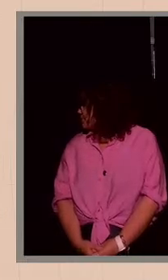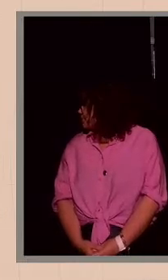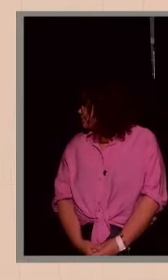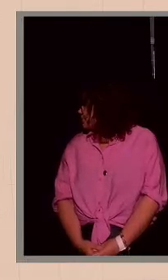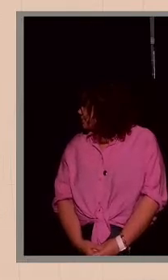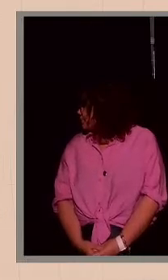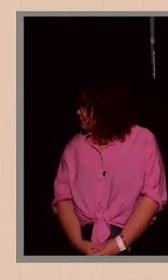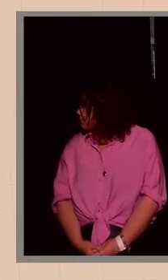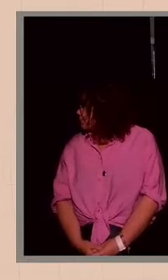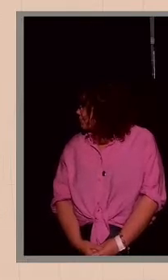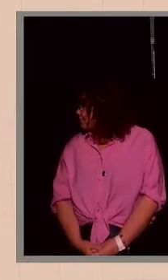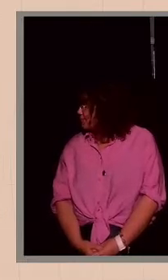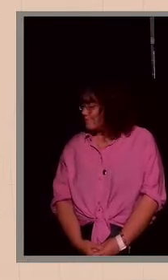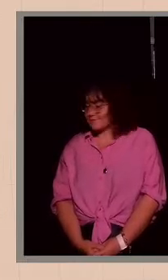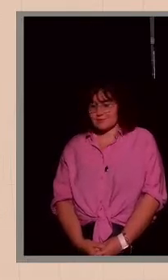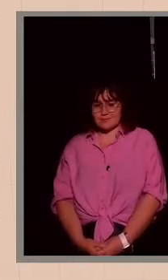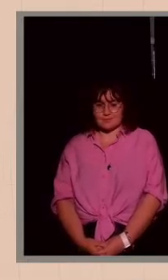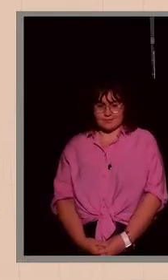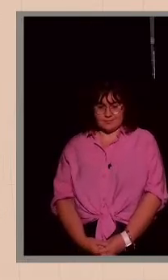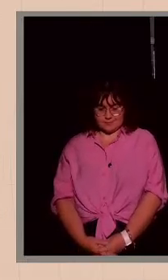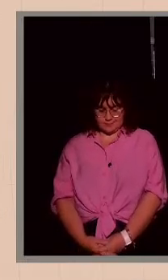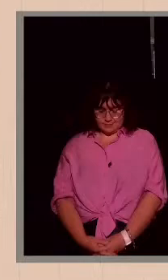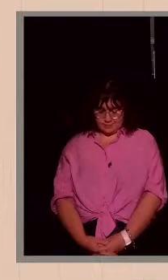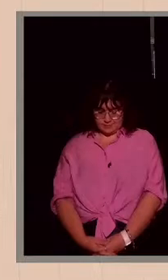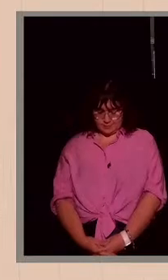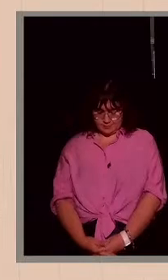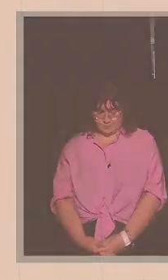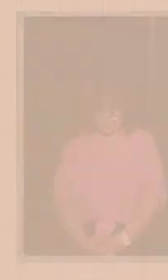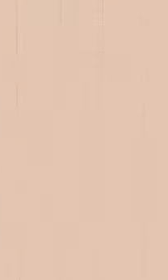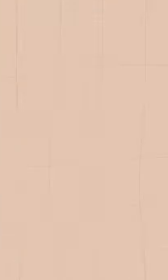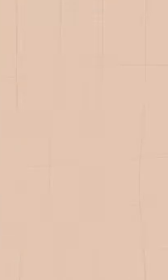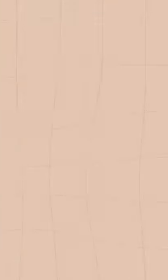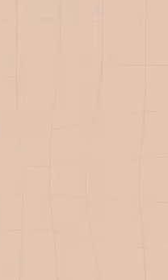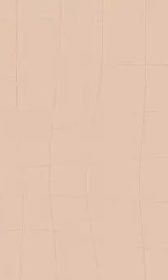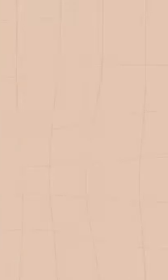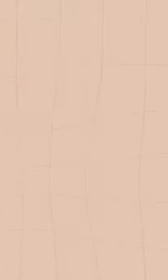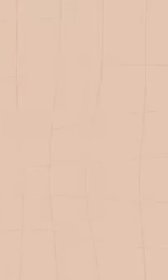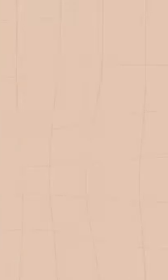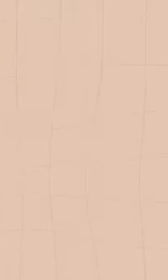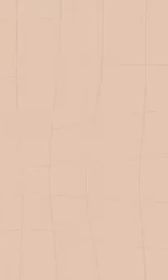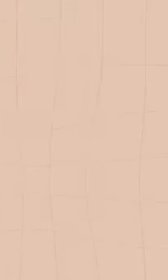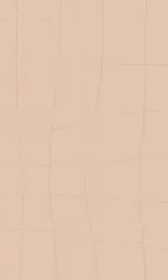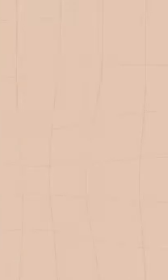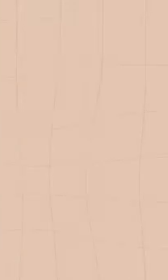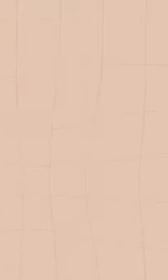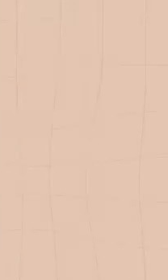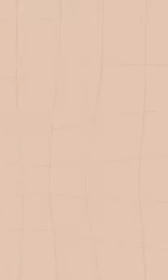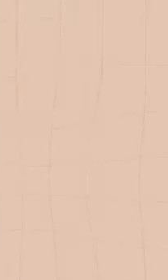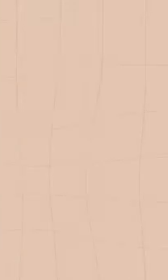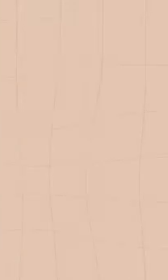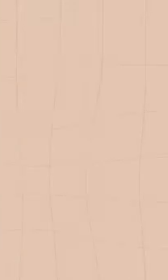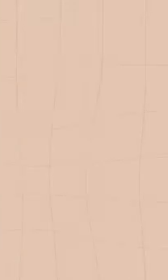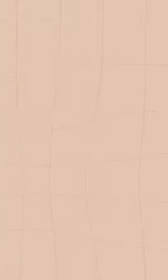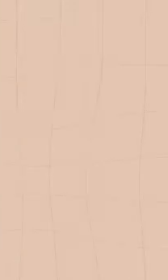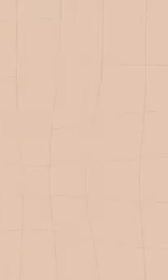Even if that isn't what you're normally comfortable with, so you can be among people without having to face